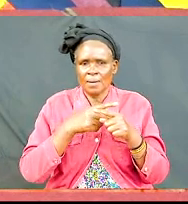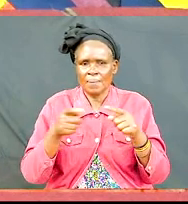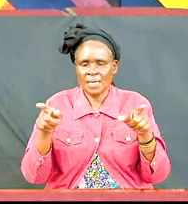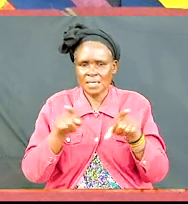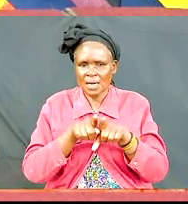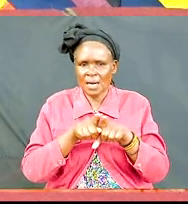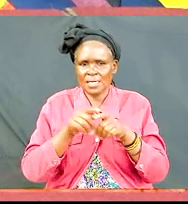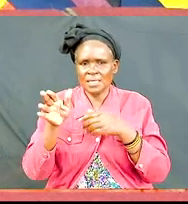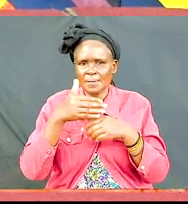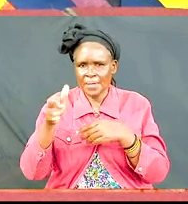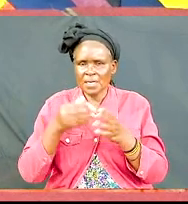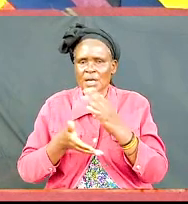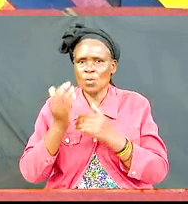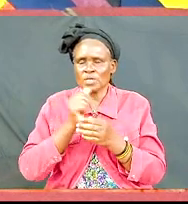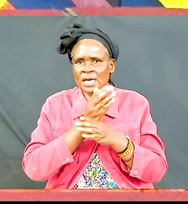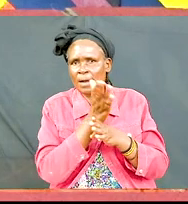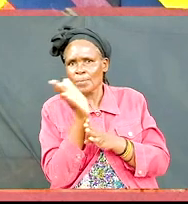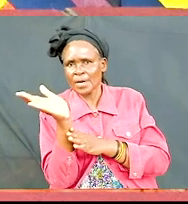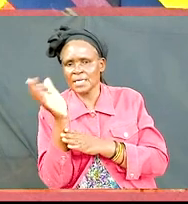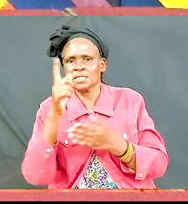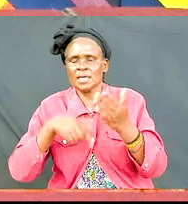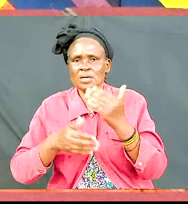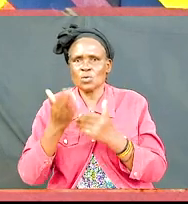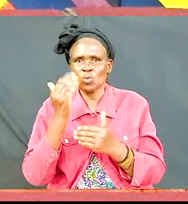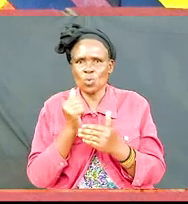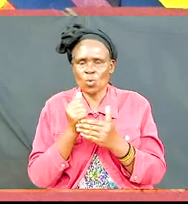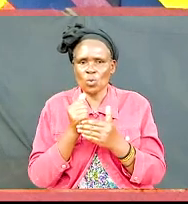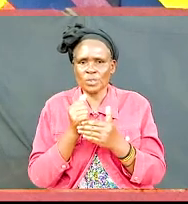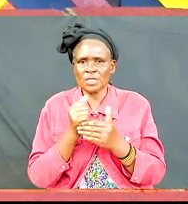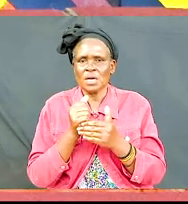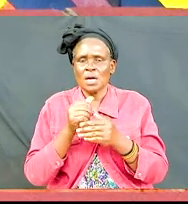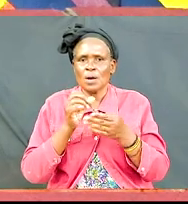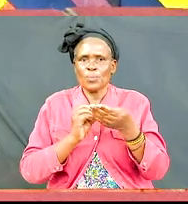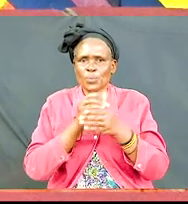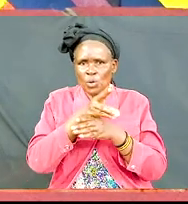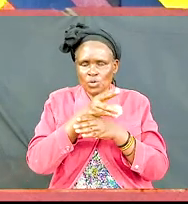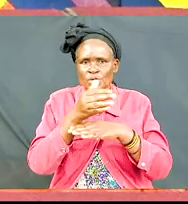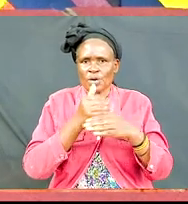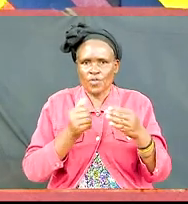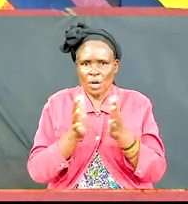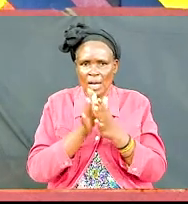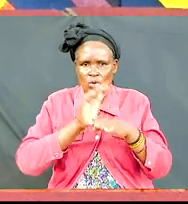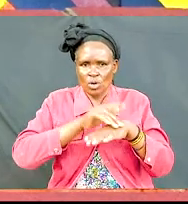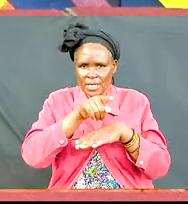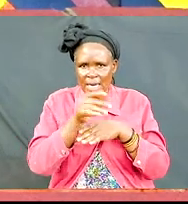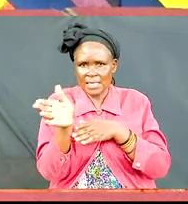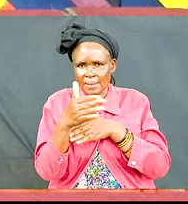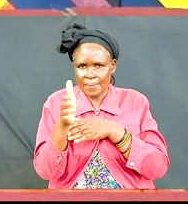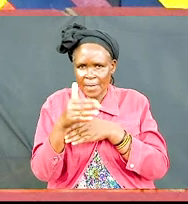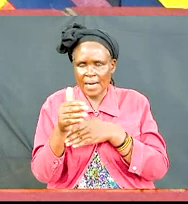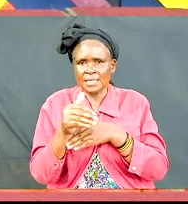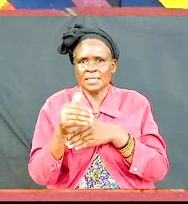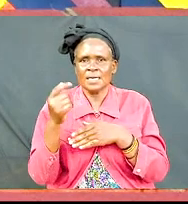painted, there was a branch that was protruding. And on that branch, a bird